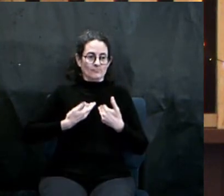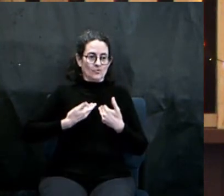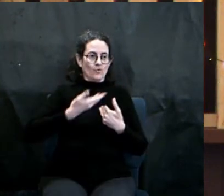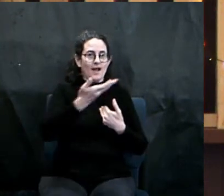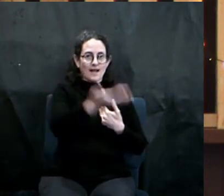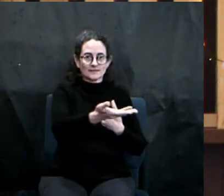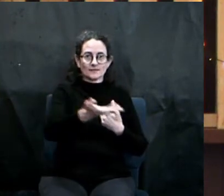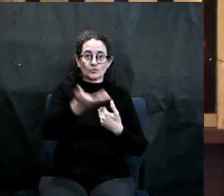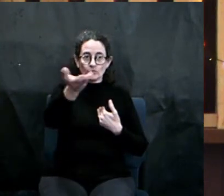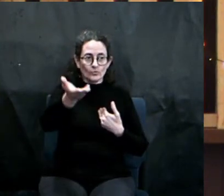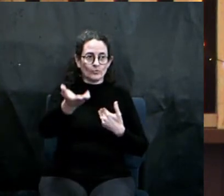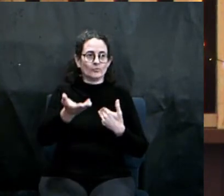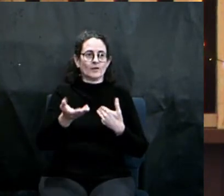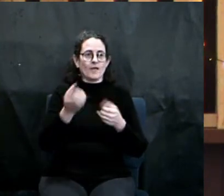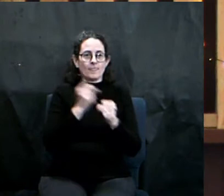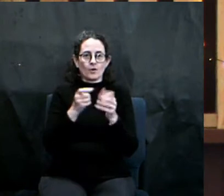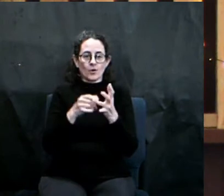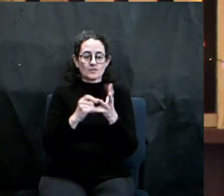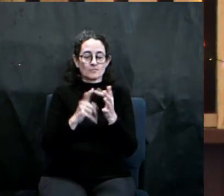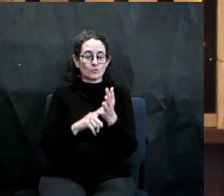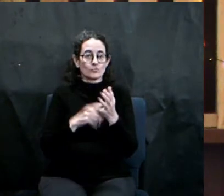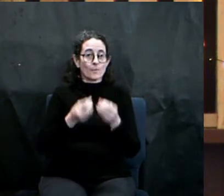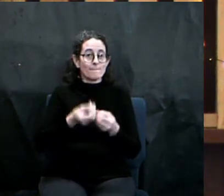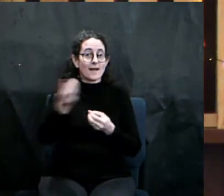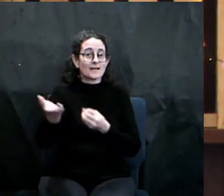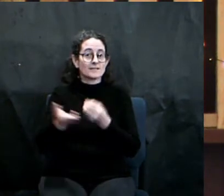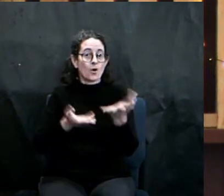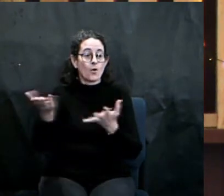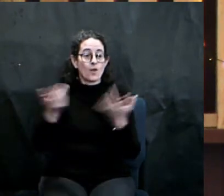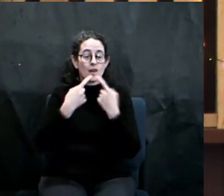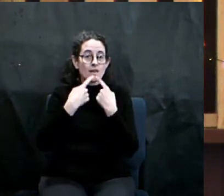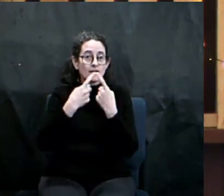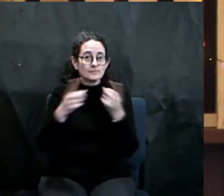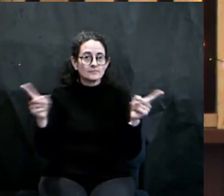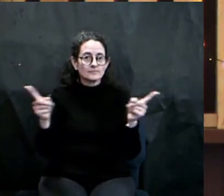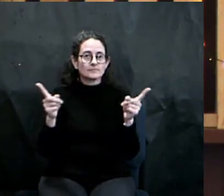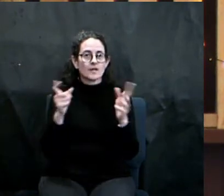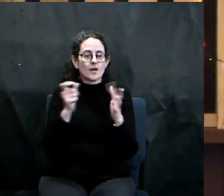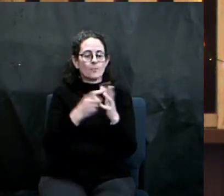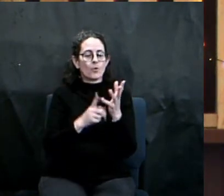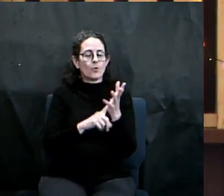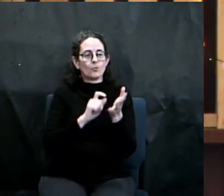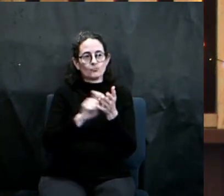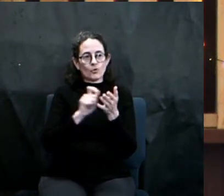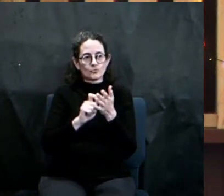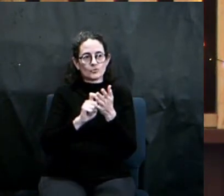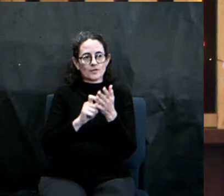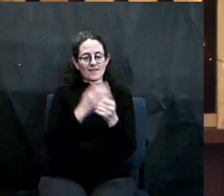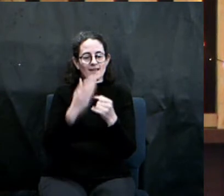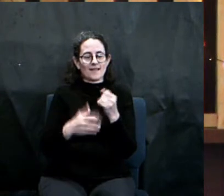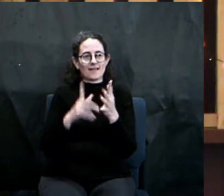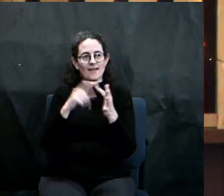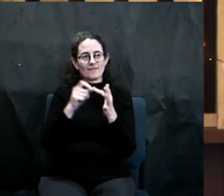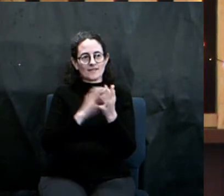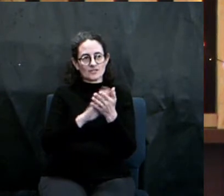great gospel to pass on to others. Listen to what Paul wrote at the end of Ephesians, a prison letter written from Rome. "Pray also for